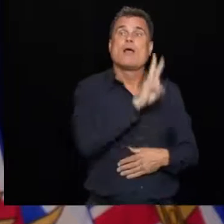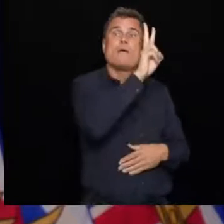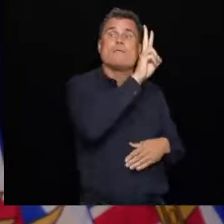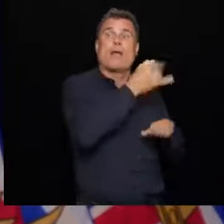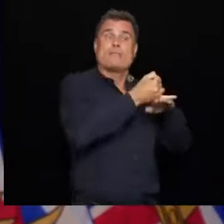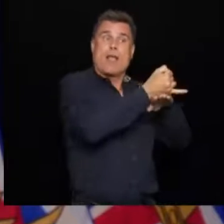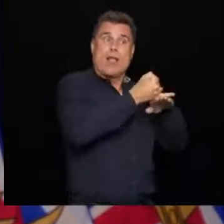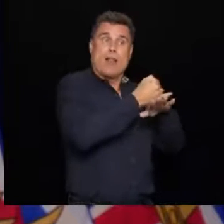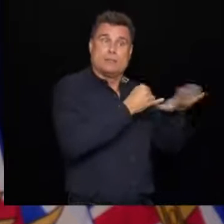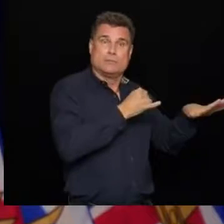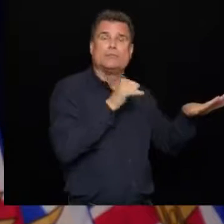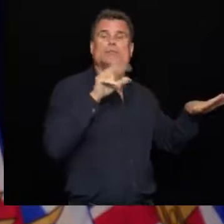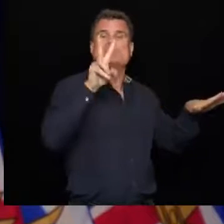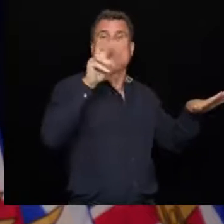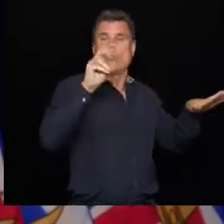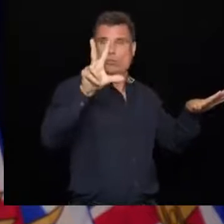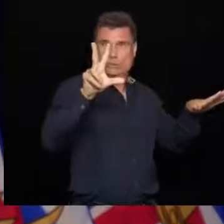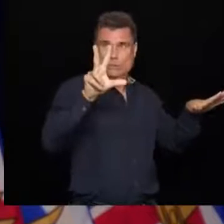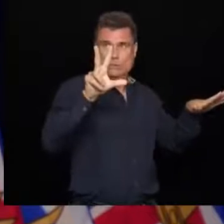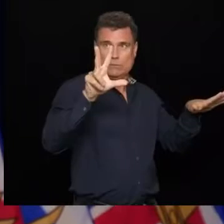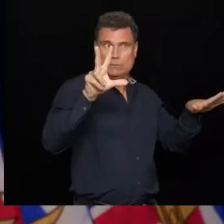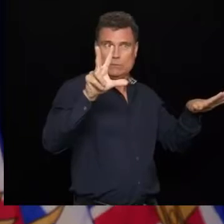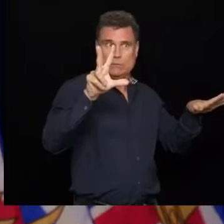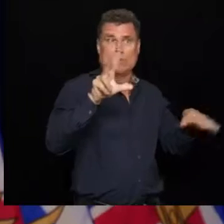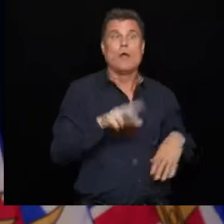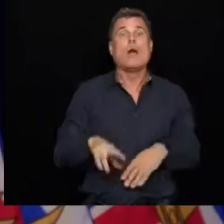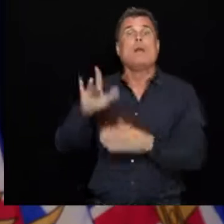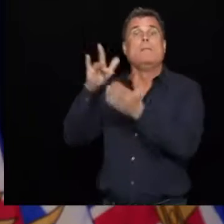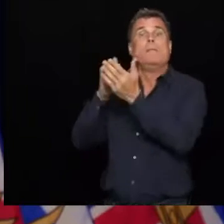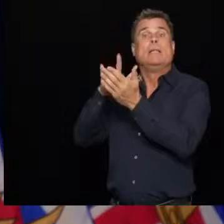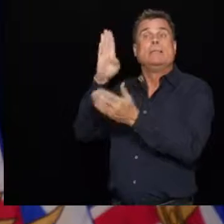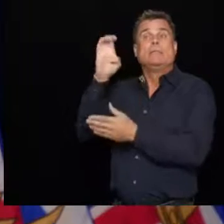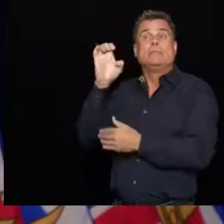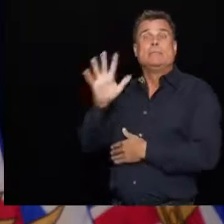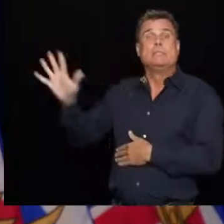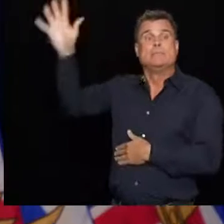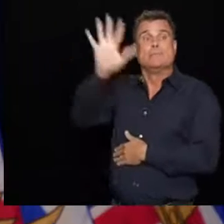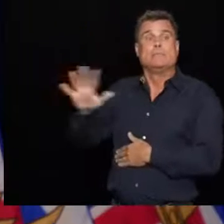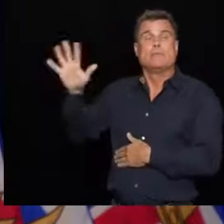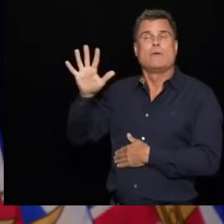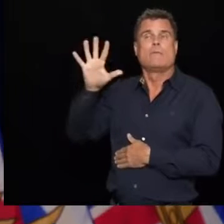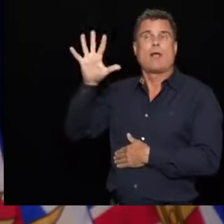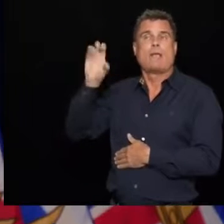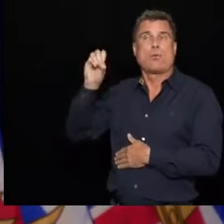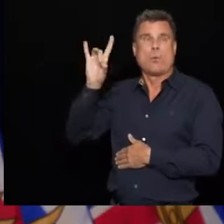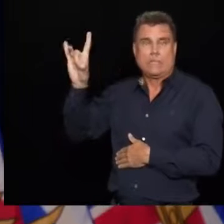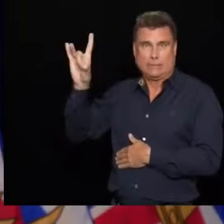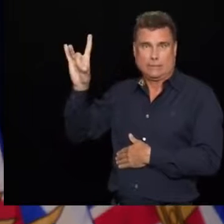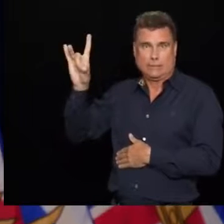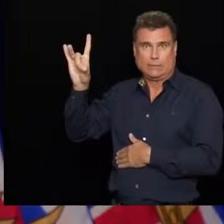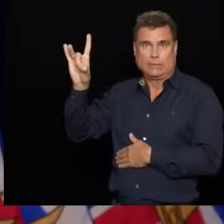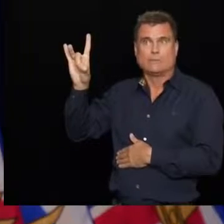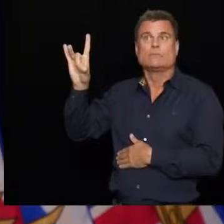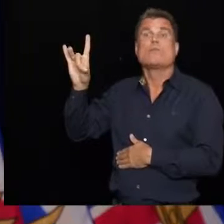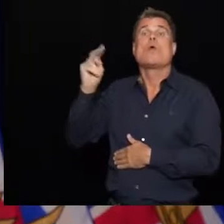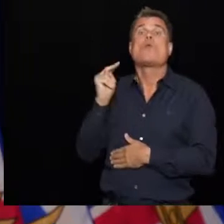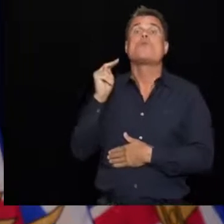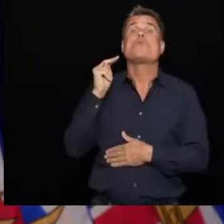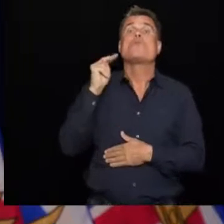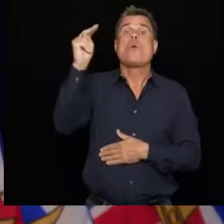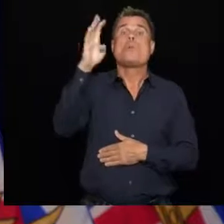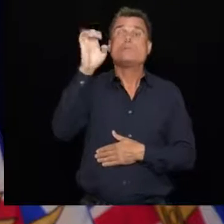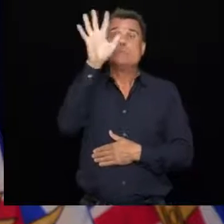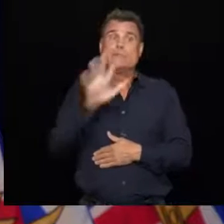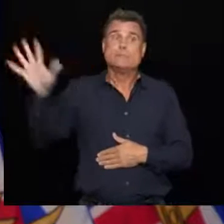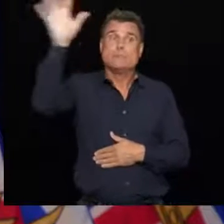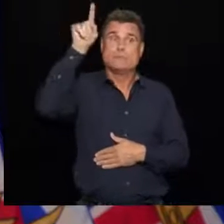Health, 508 people in the Interior Health Region, 255 people in Northern Health, and 86